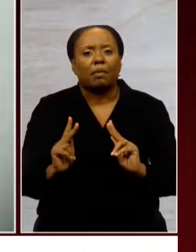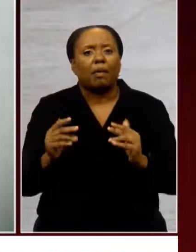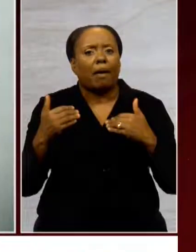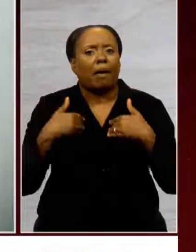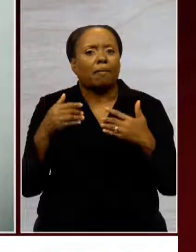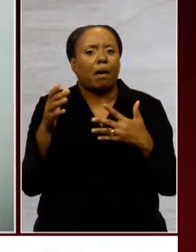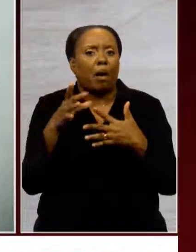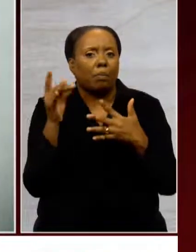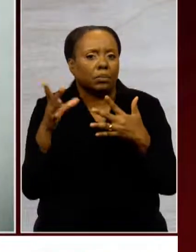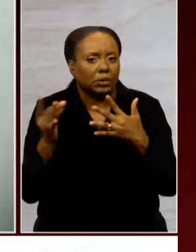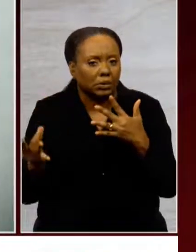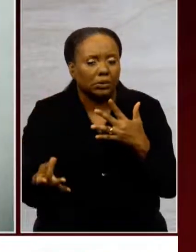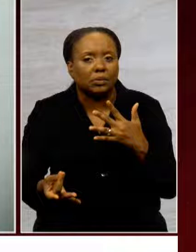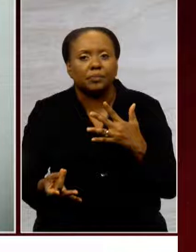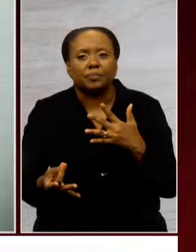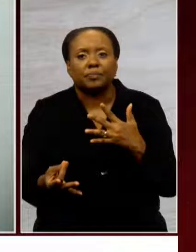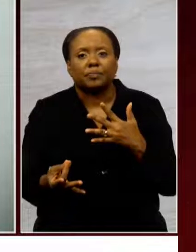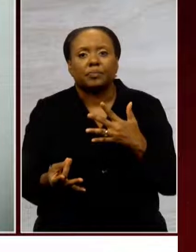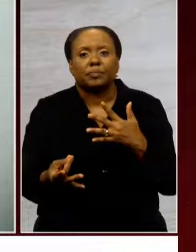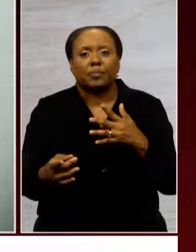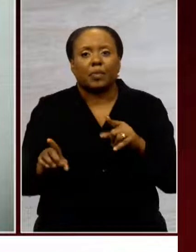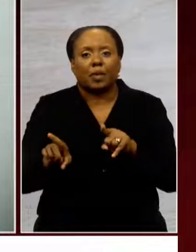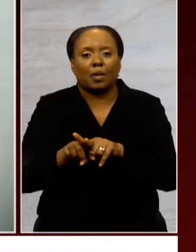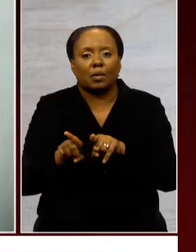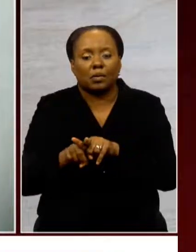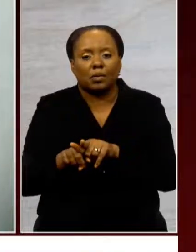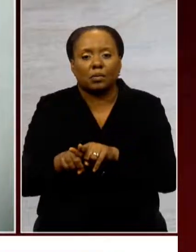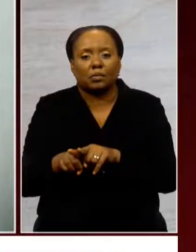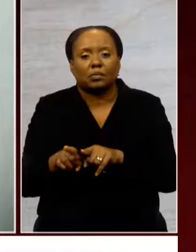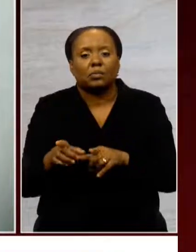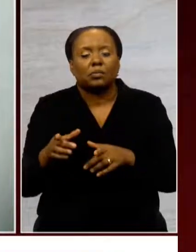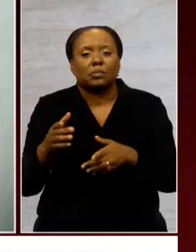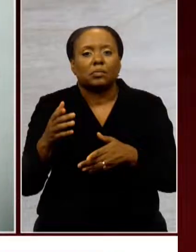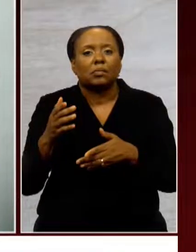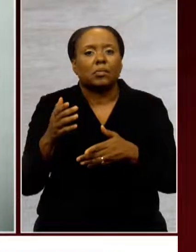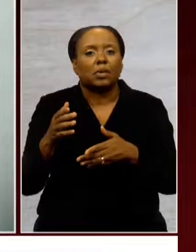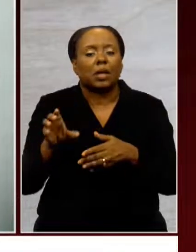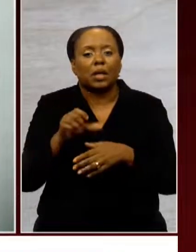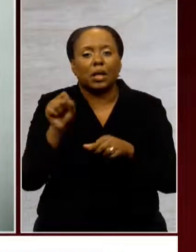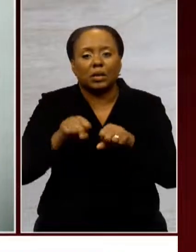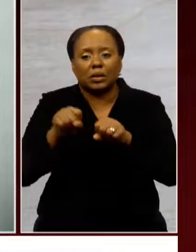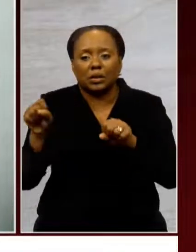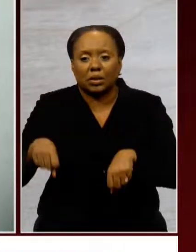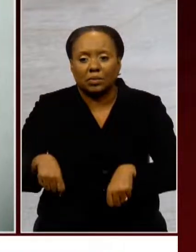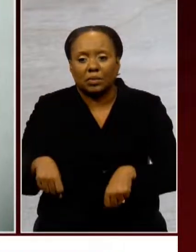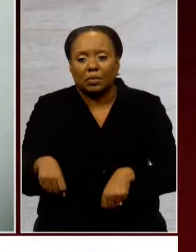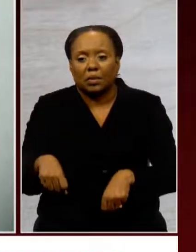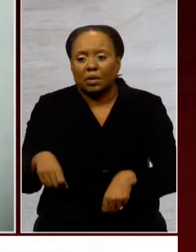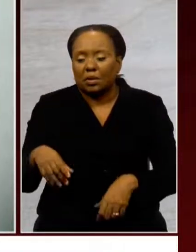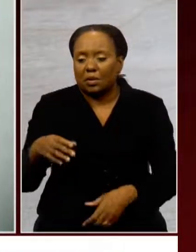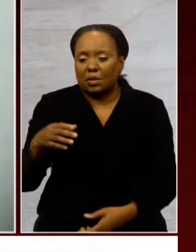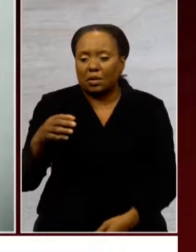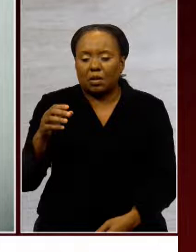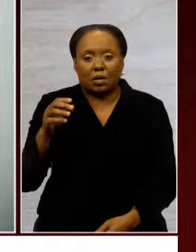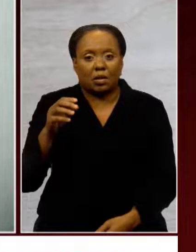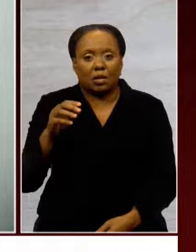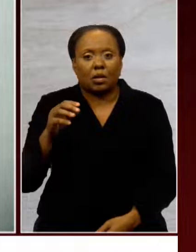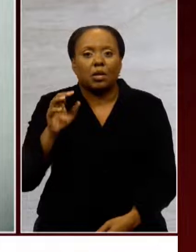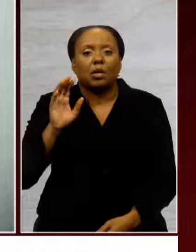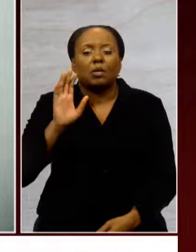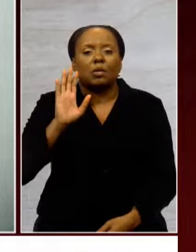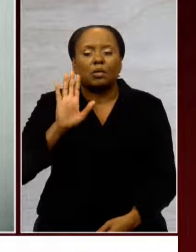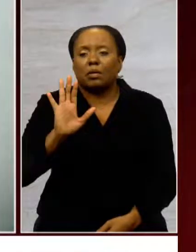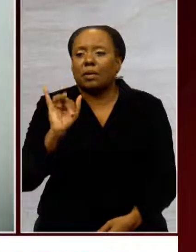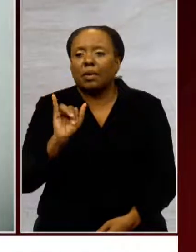For others, the biometric system is being used for some of everything else. You can unlock your devices nowadays with your